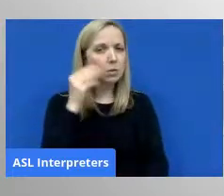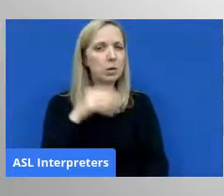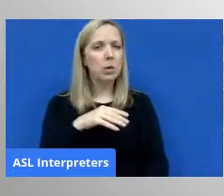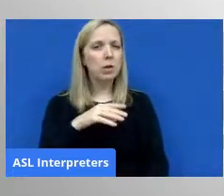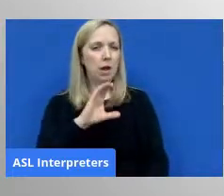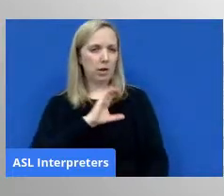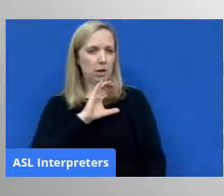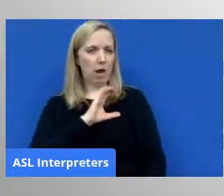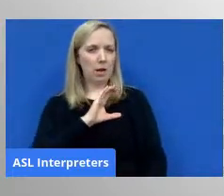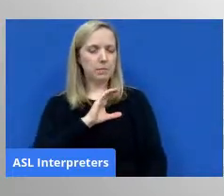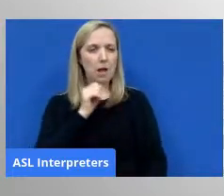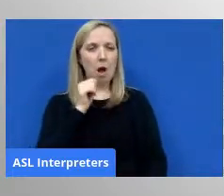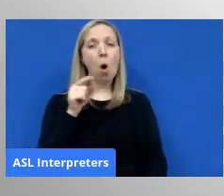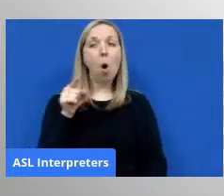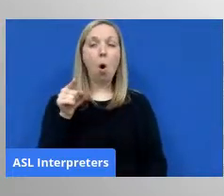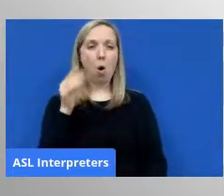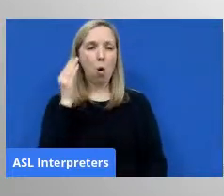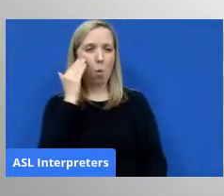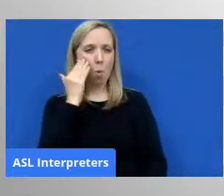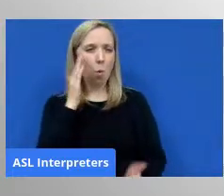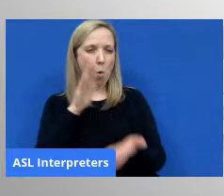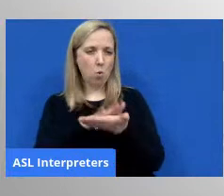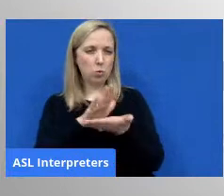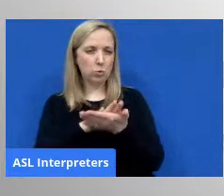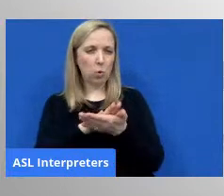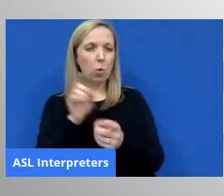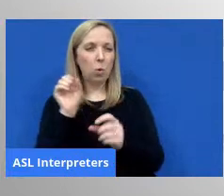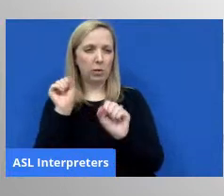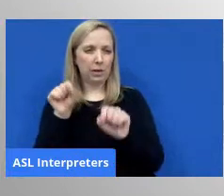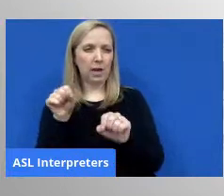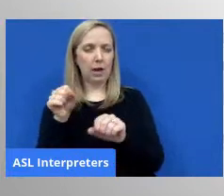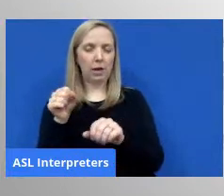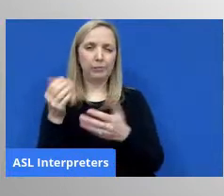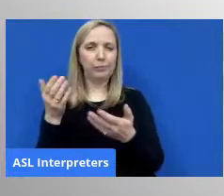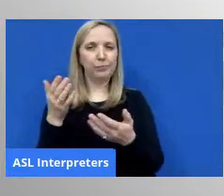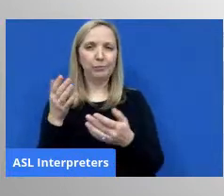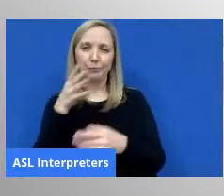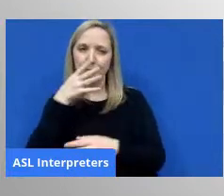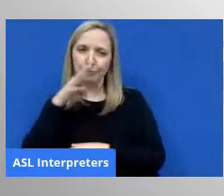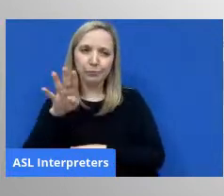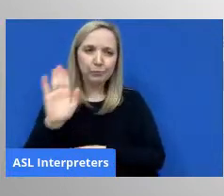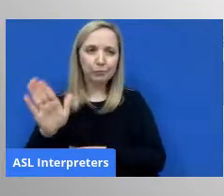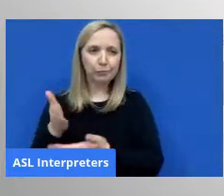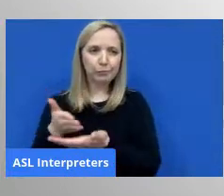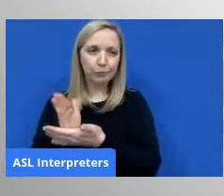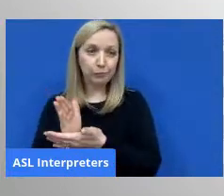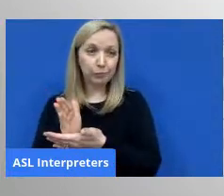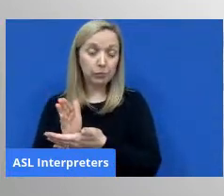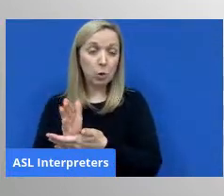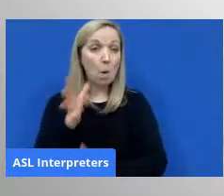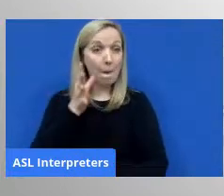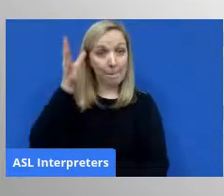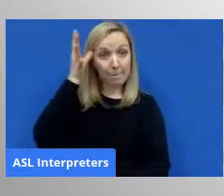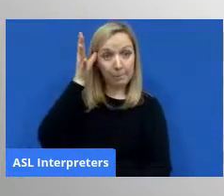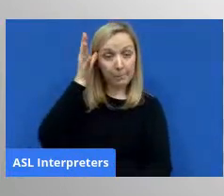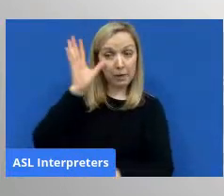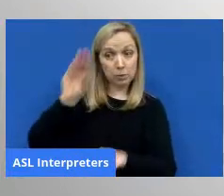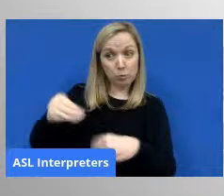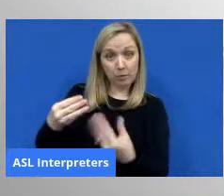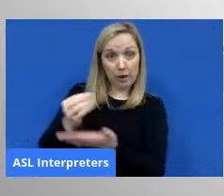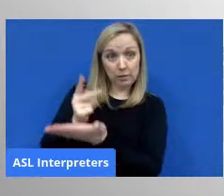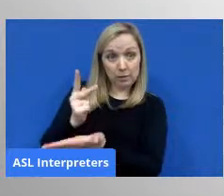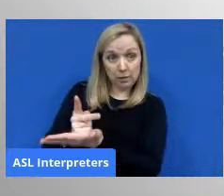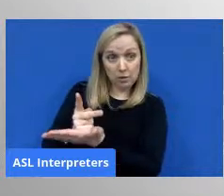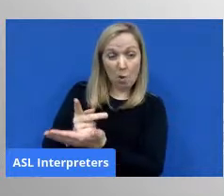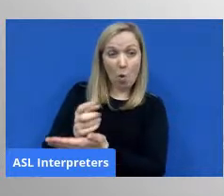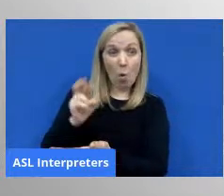get around that child's rights, that parent's rights, to make sure that they're given consent, or at the very least, that they're present